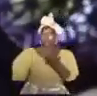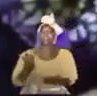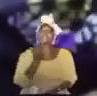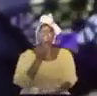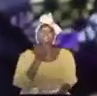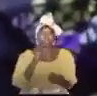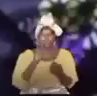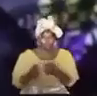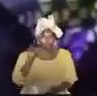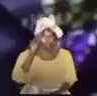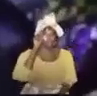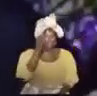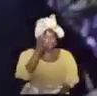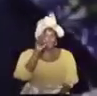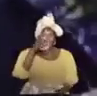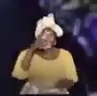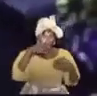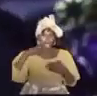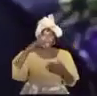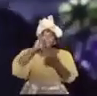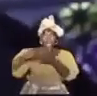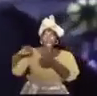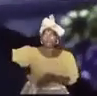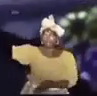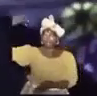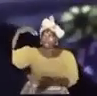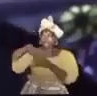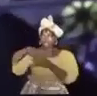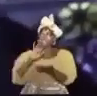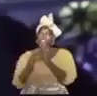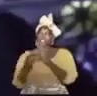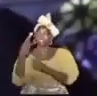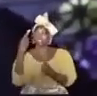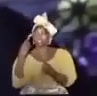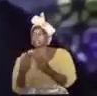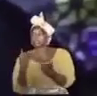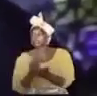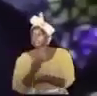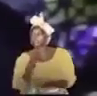name of Jesus, may that grace come upon you now.